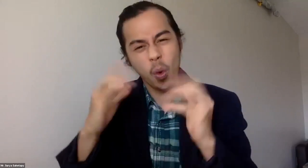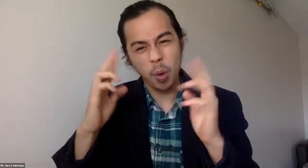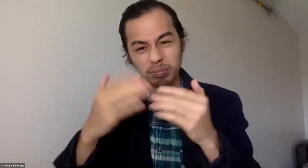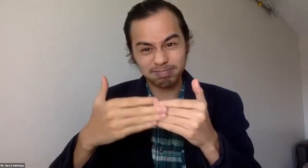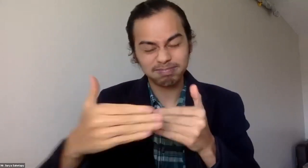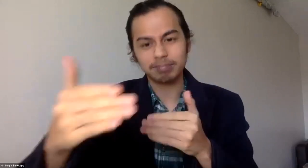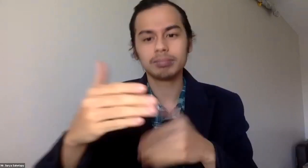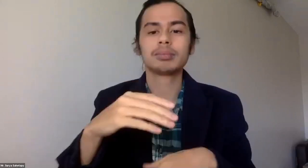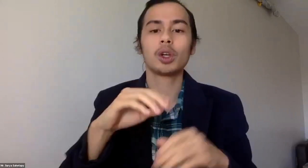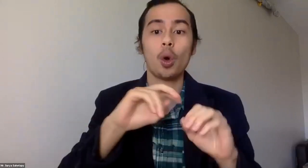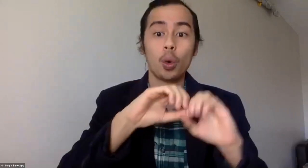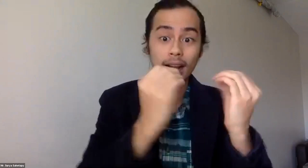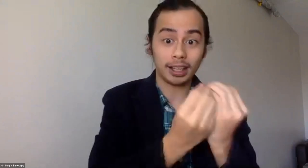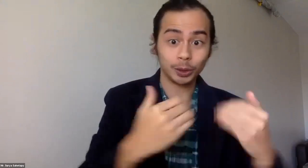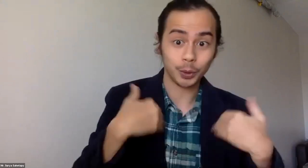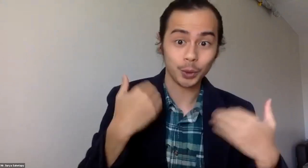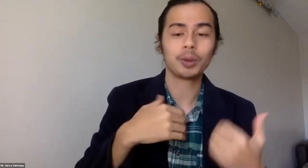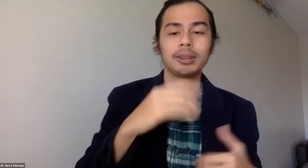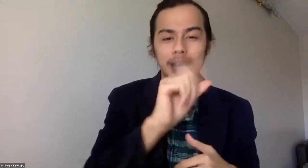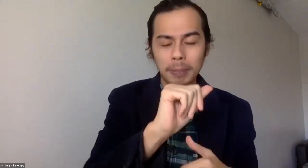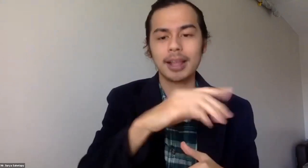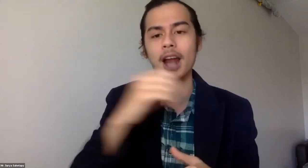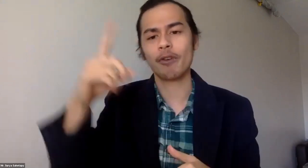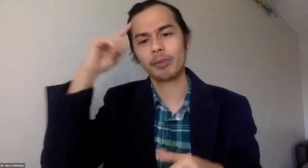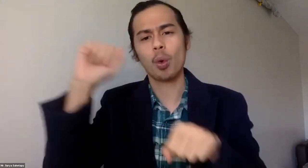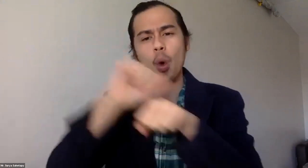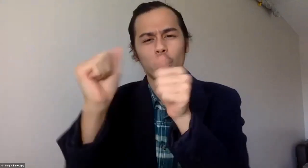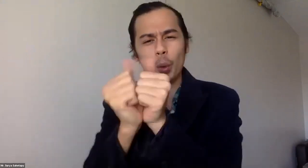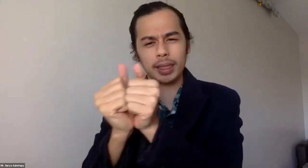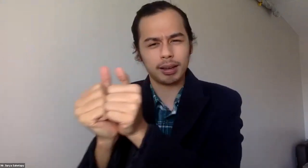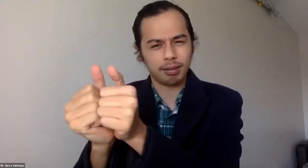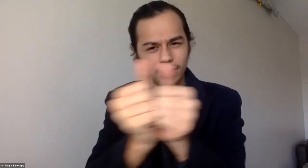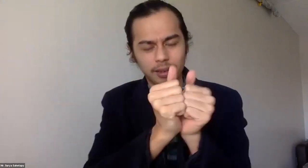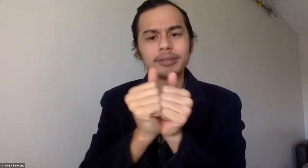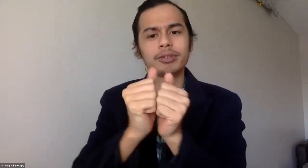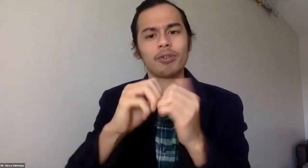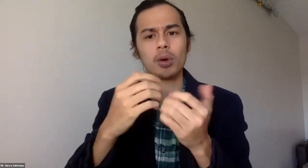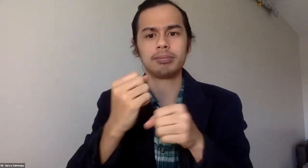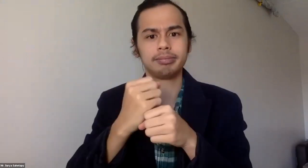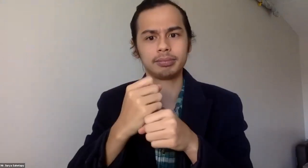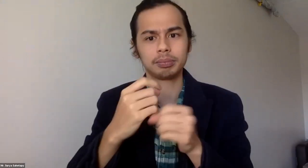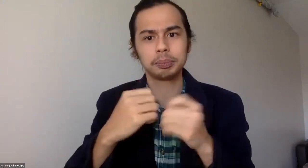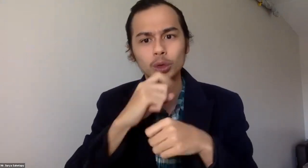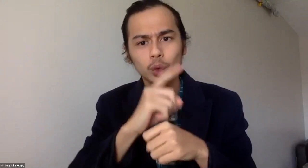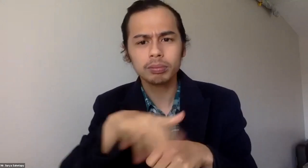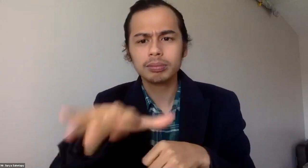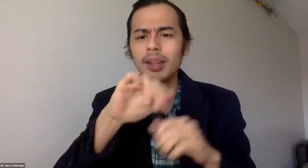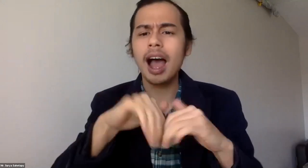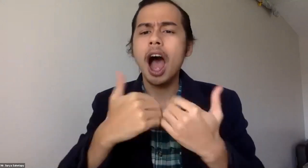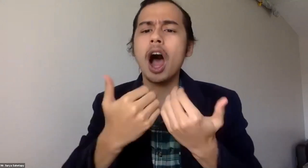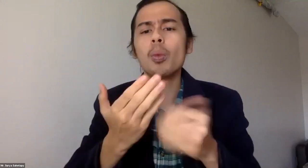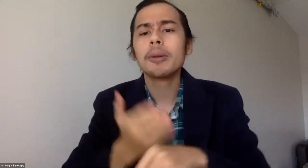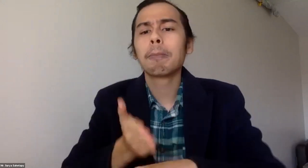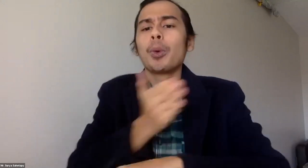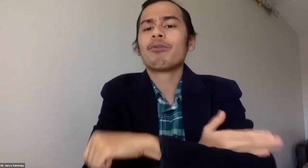challenges that COVID has caused in terms of education to, rather access to education. So